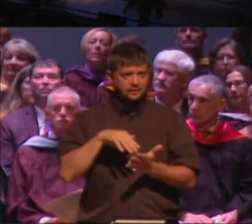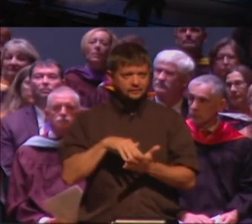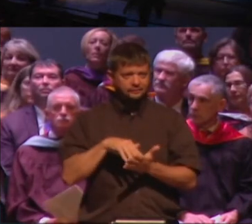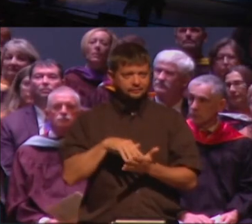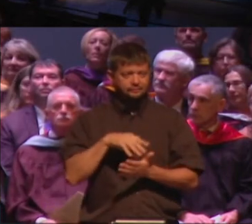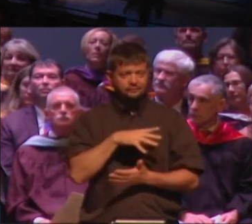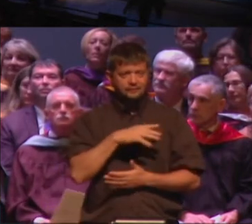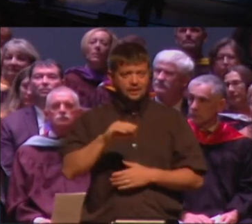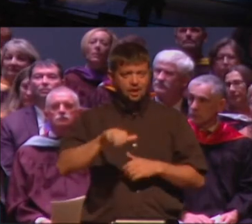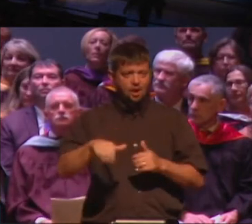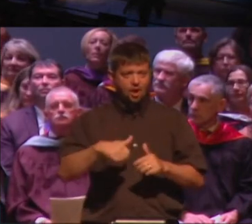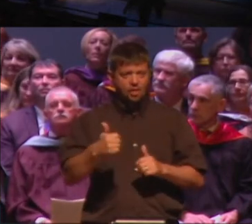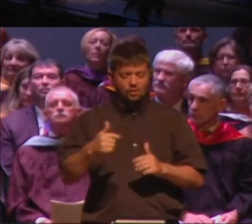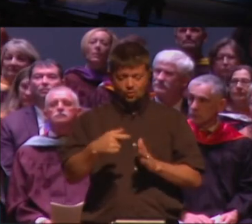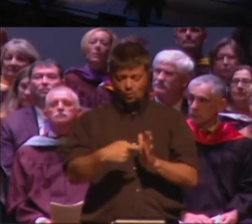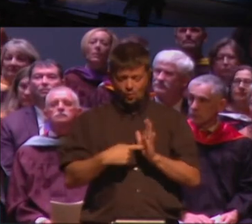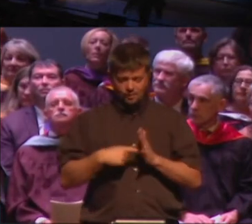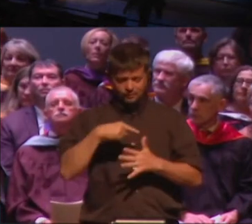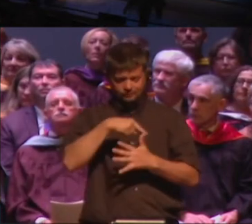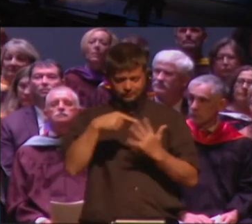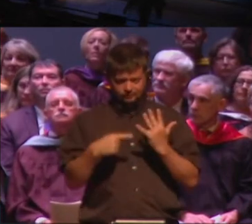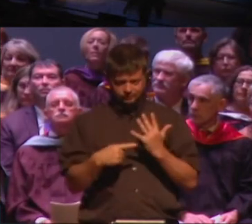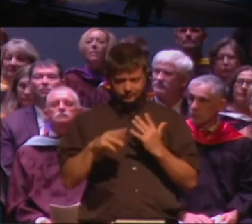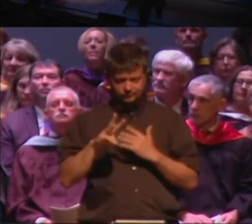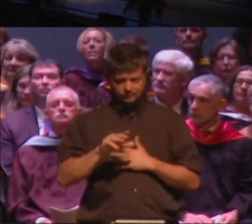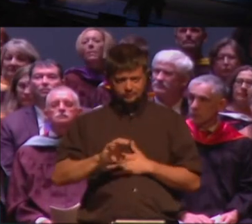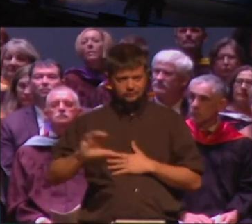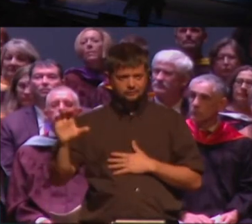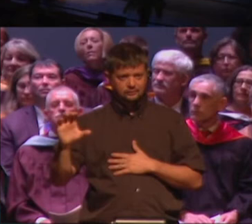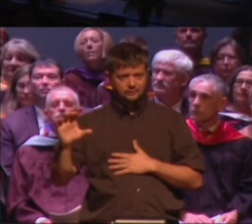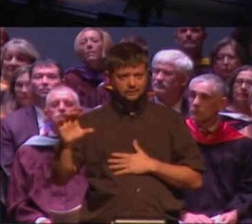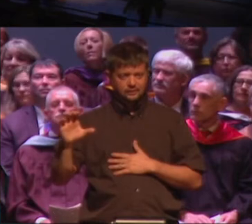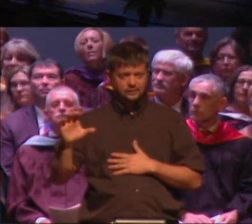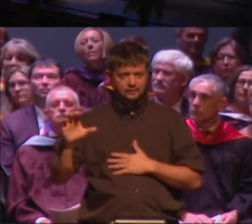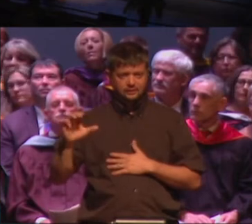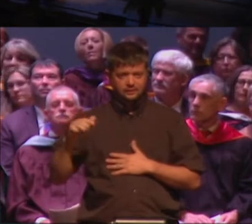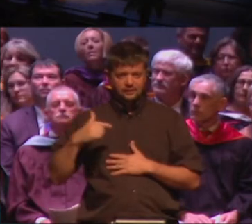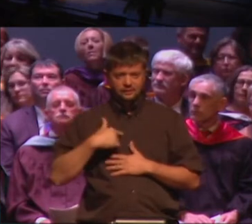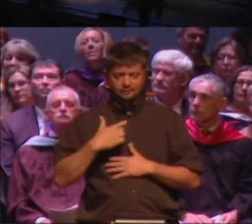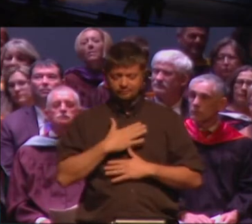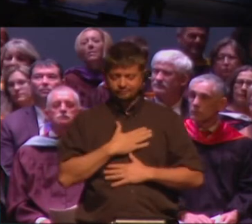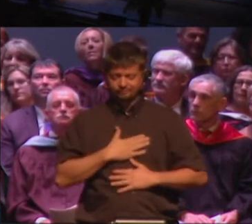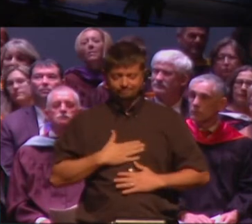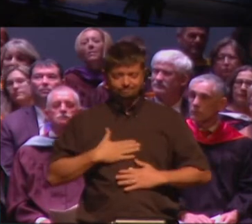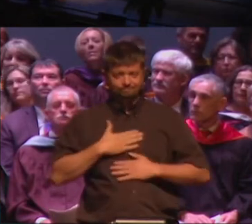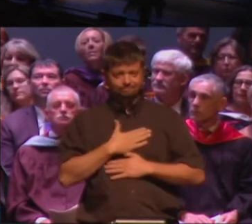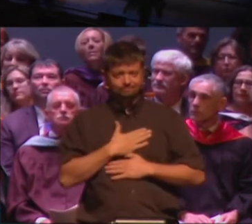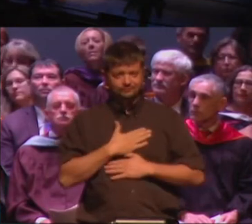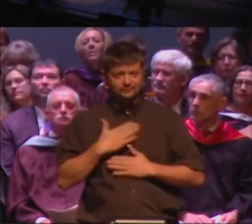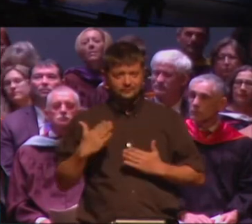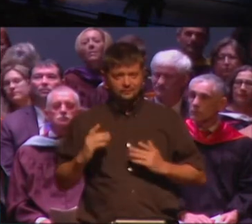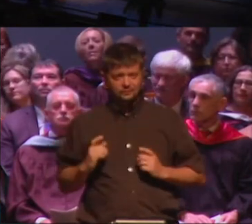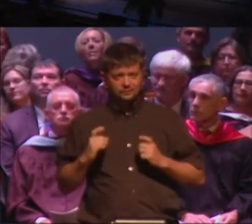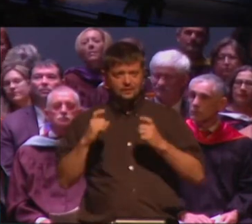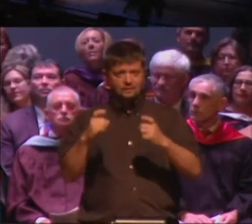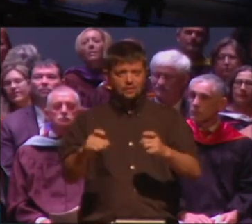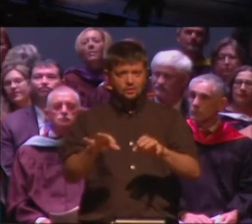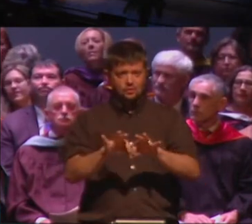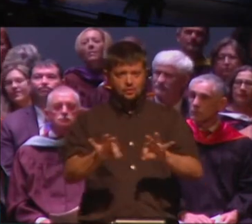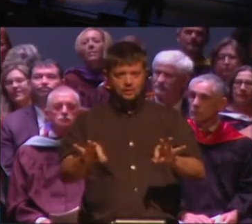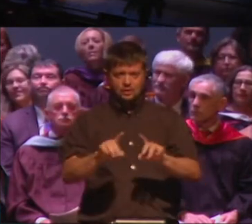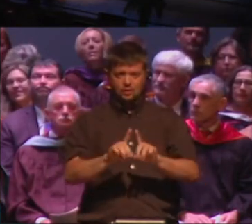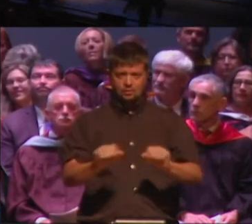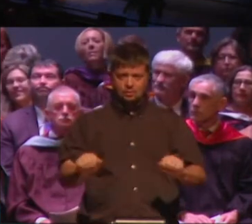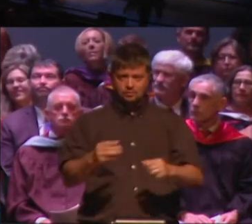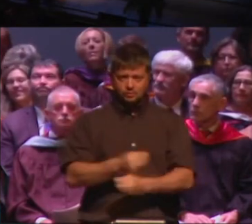and all other requirements of Western Piedmont Community College, I take great pleasure in hereby conferring your degrees and diplomas